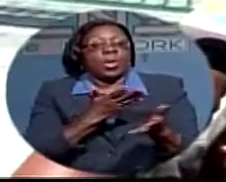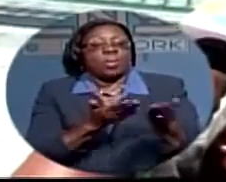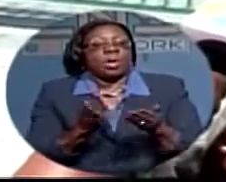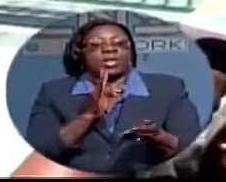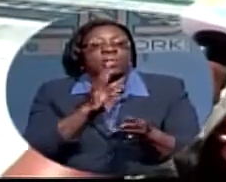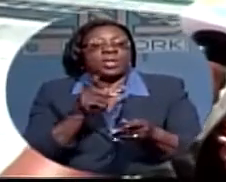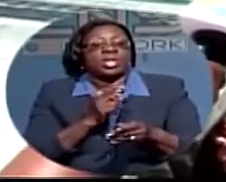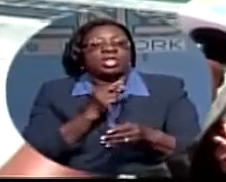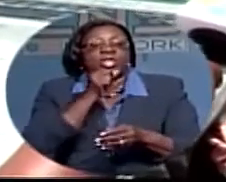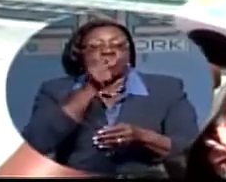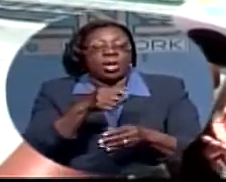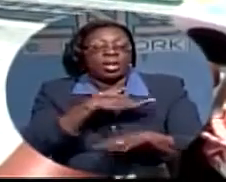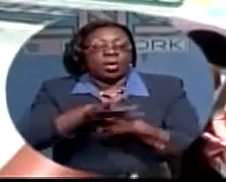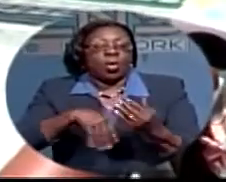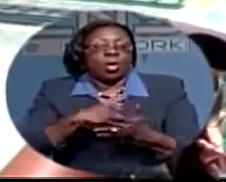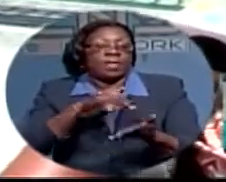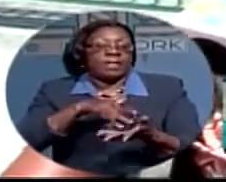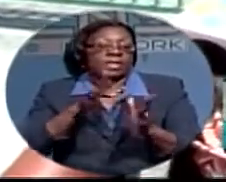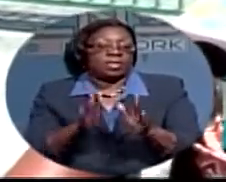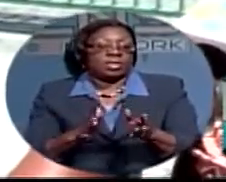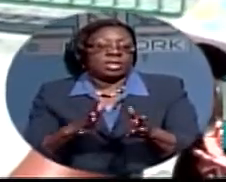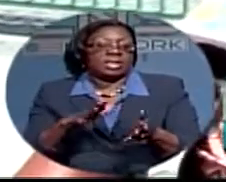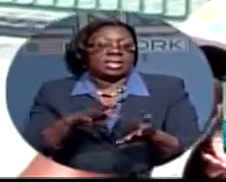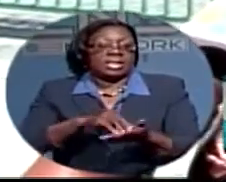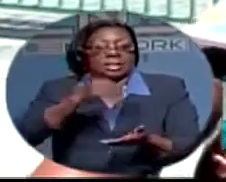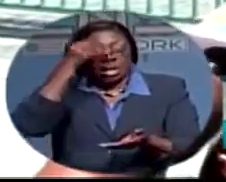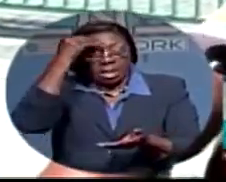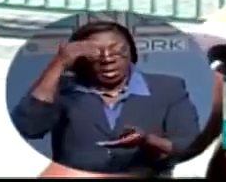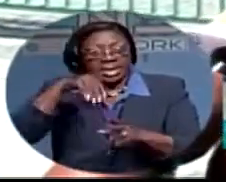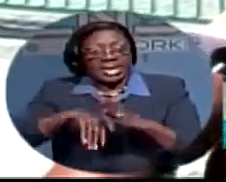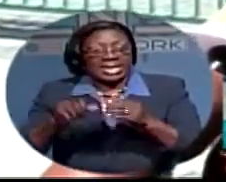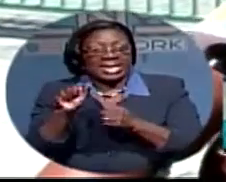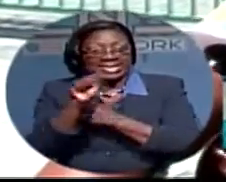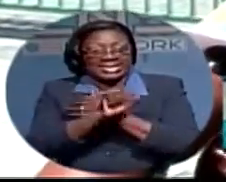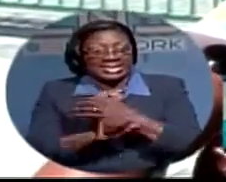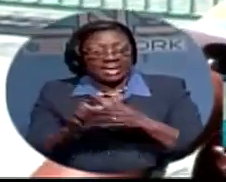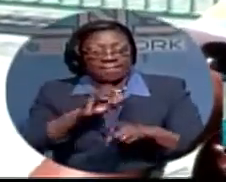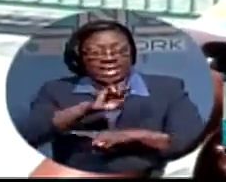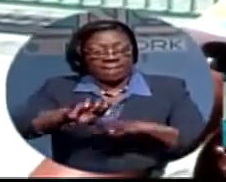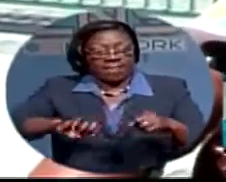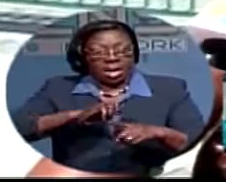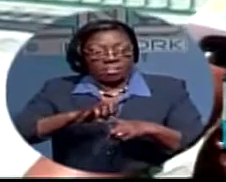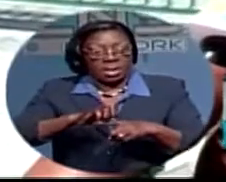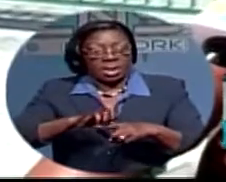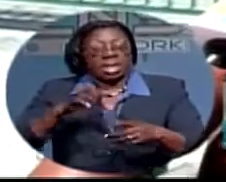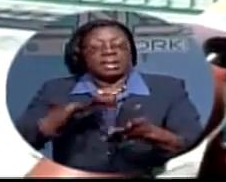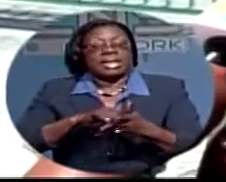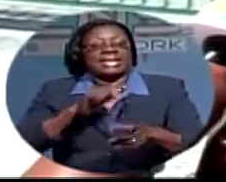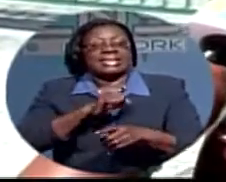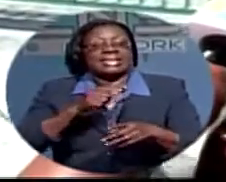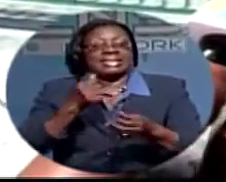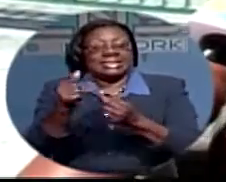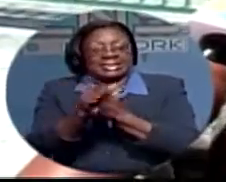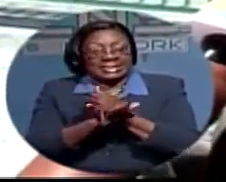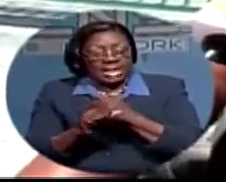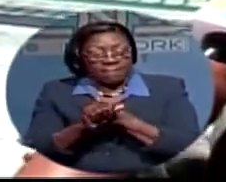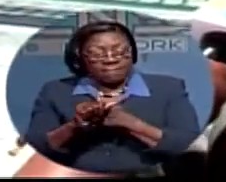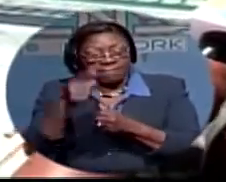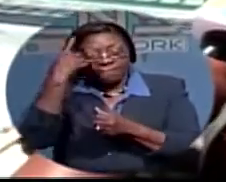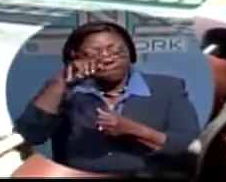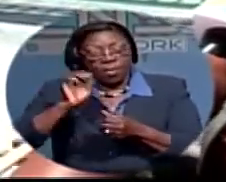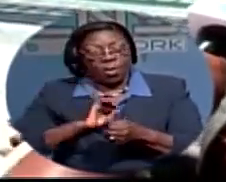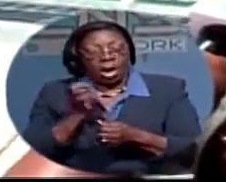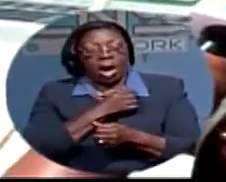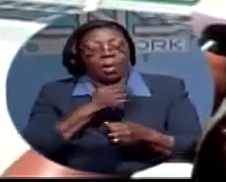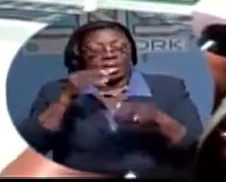that all of our students are learning in a safe environment and that it is safe for our teachers, for our janitors,